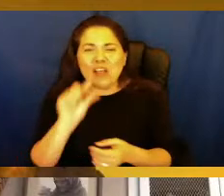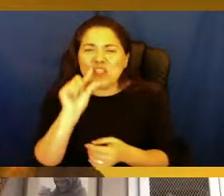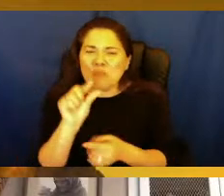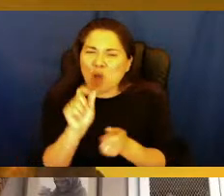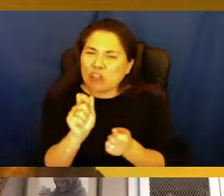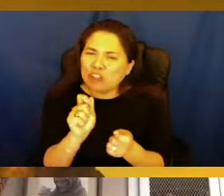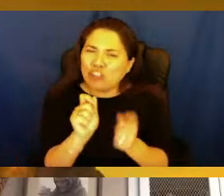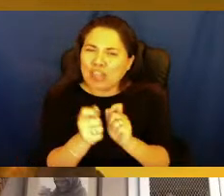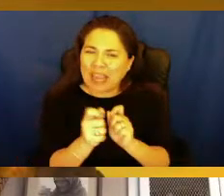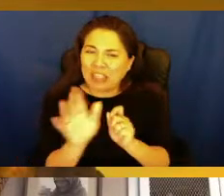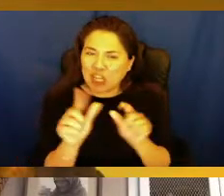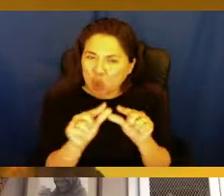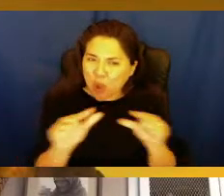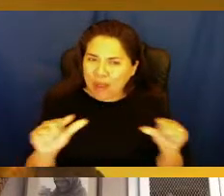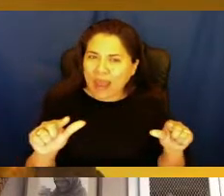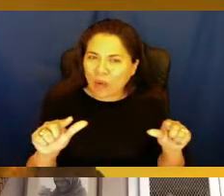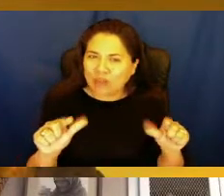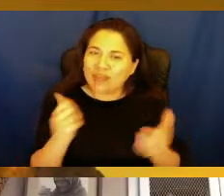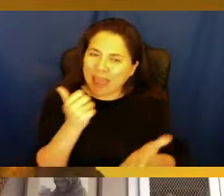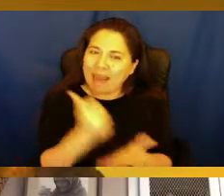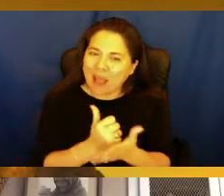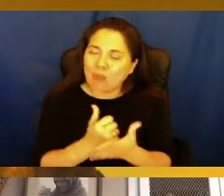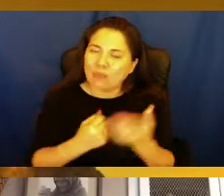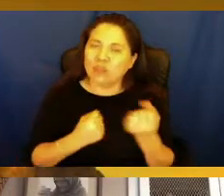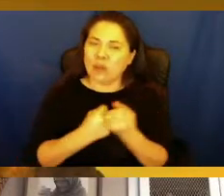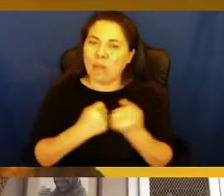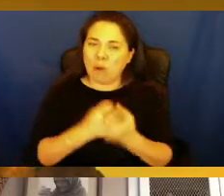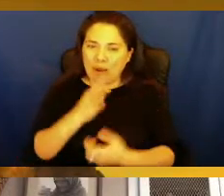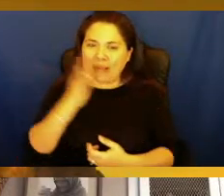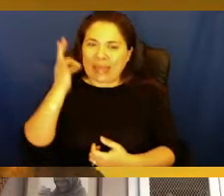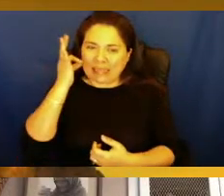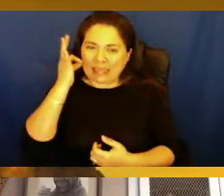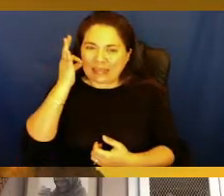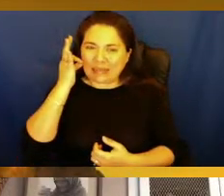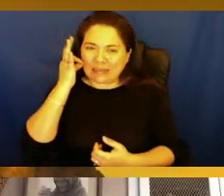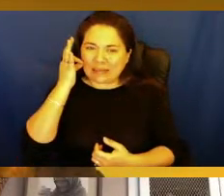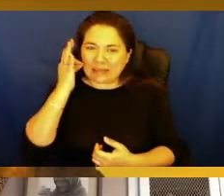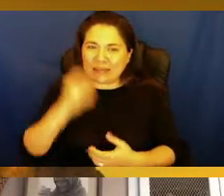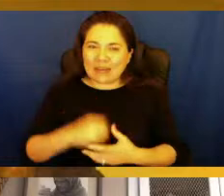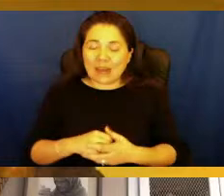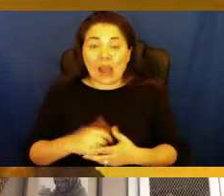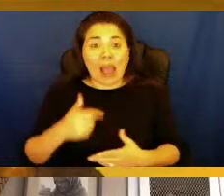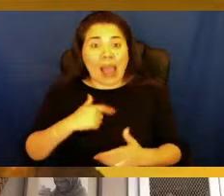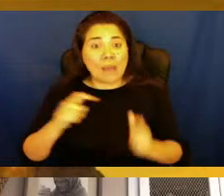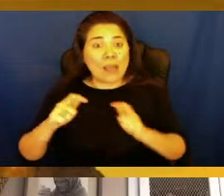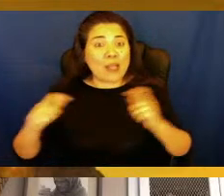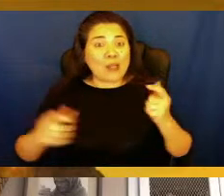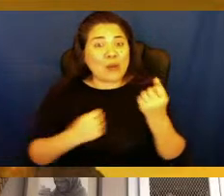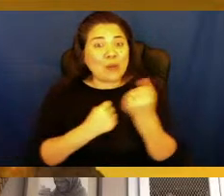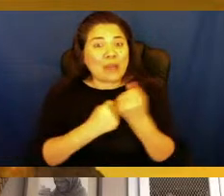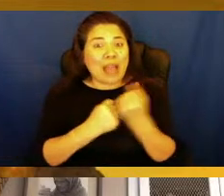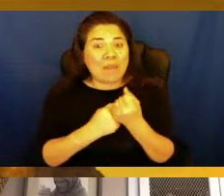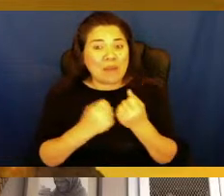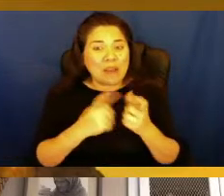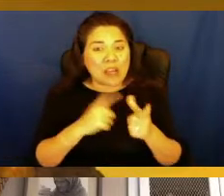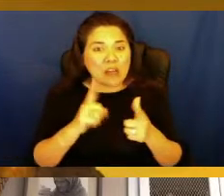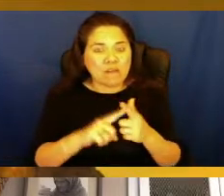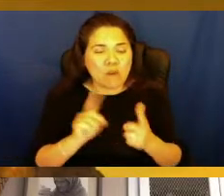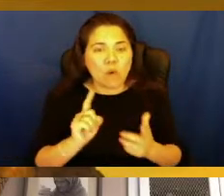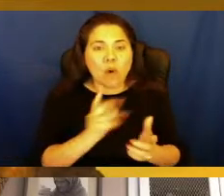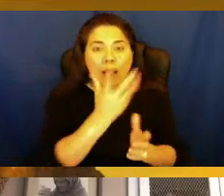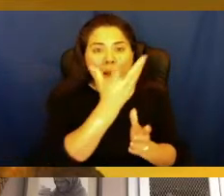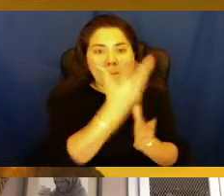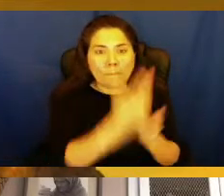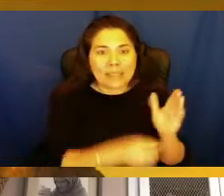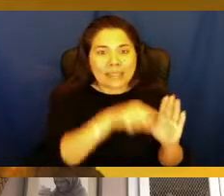be standing in solidarity with us, as well as I'm a huge advocate for missing and murdered Indigenous